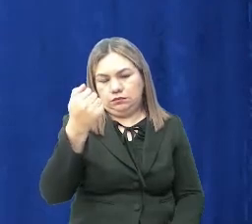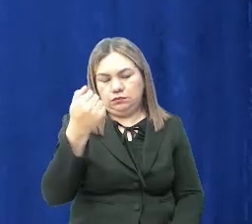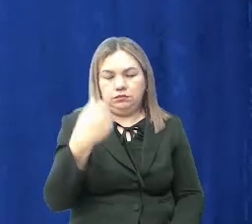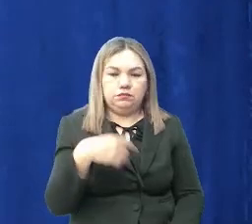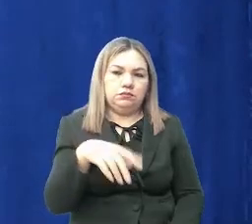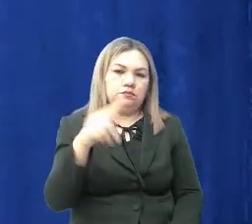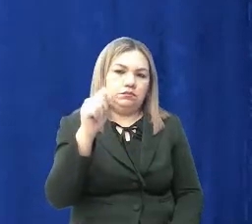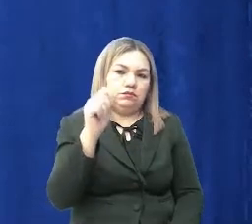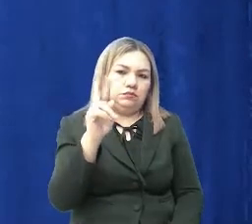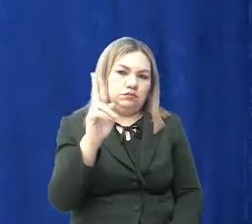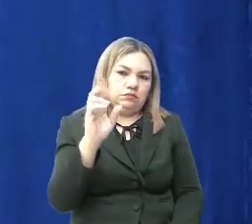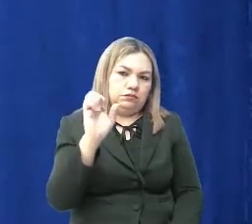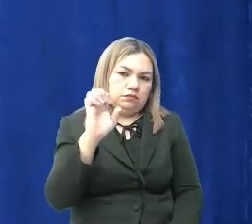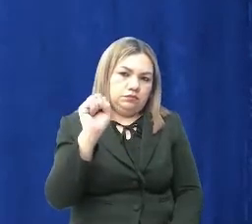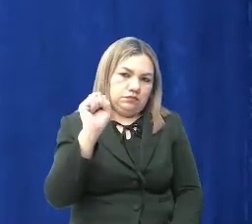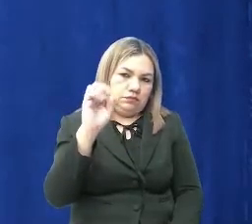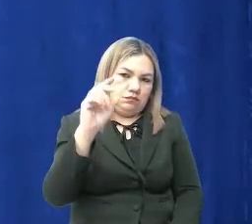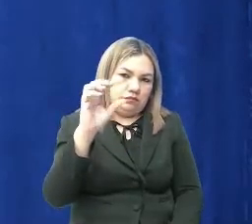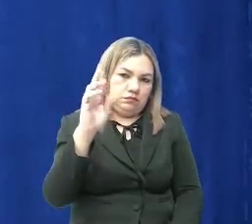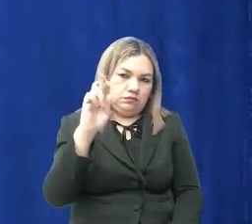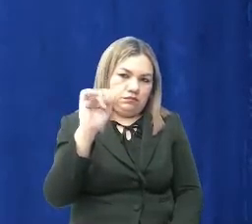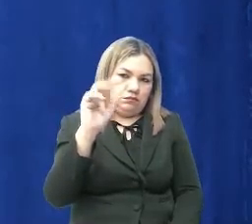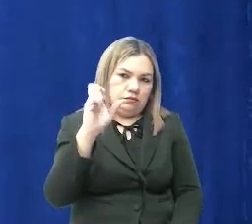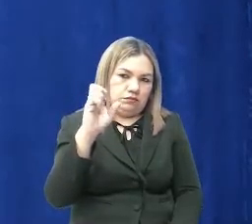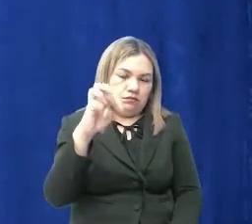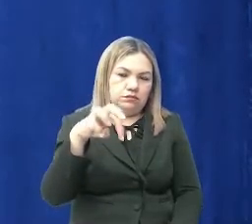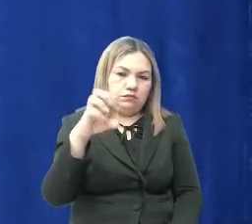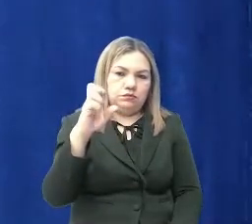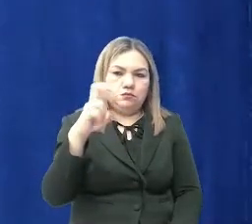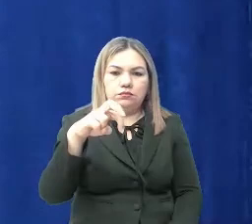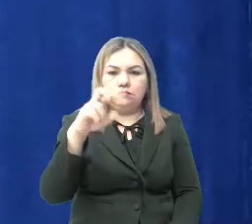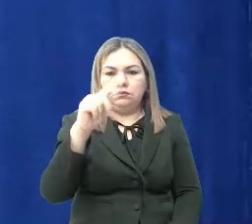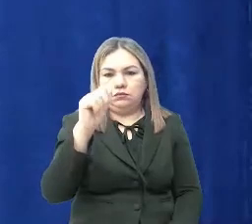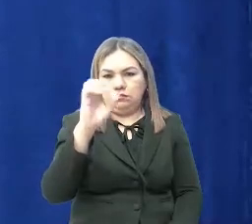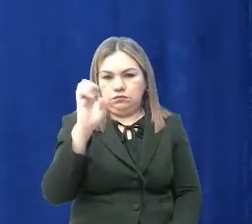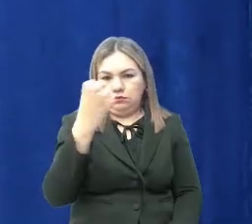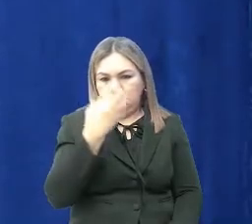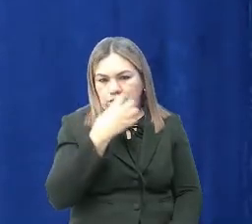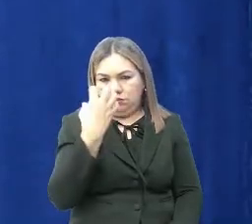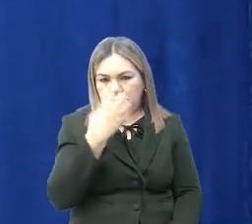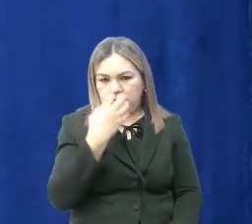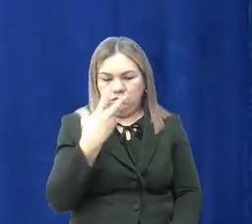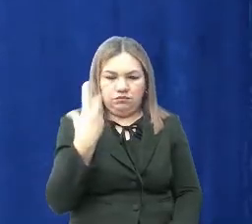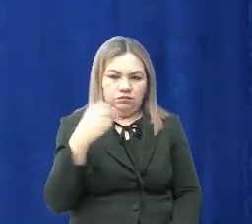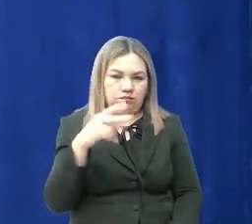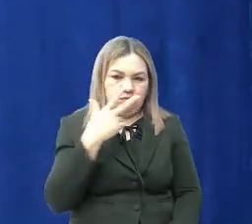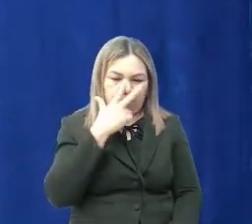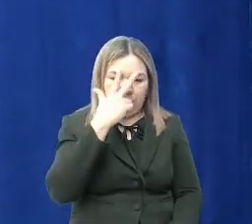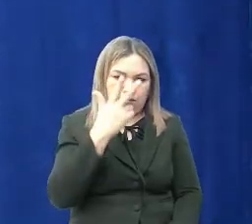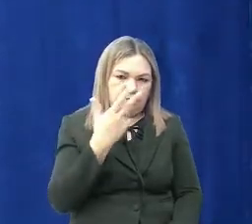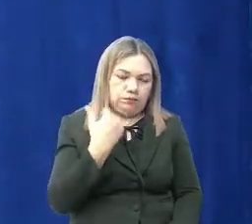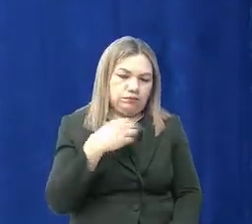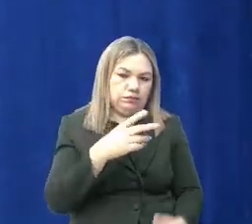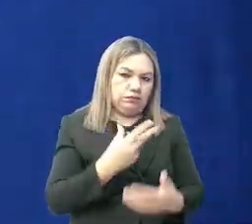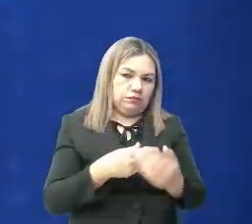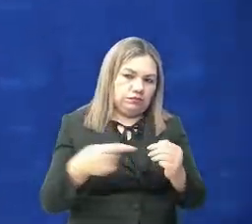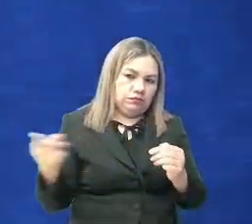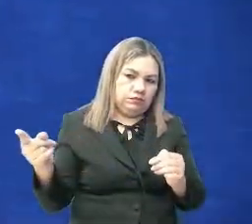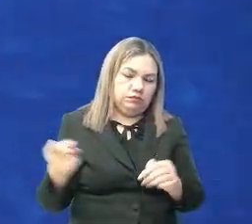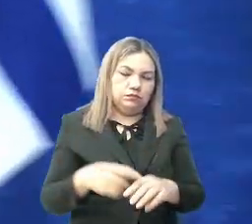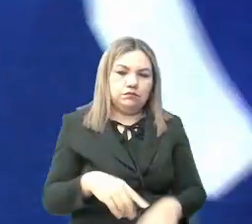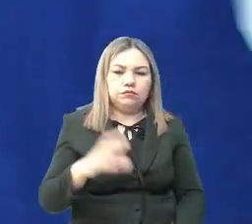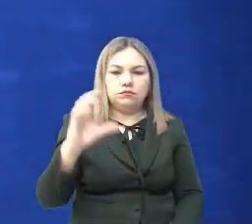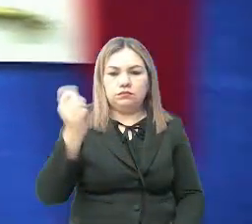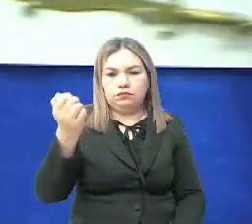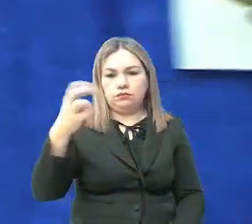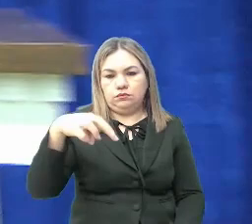when you go to the bathroom, cover your muck, and you're going to remove it from the camp for it not to